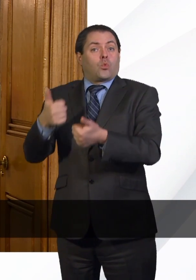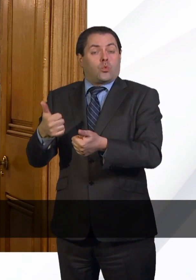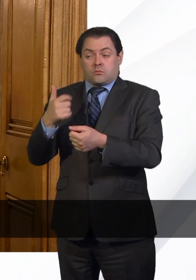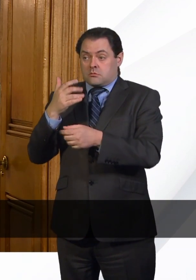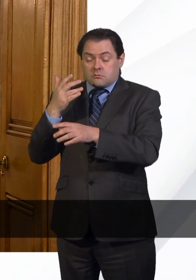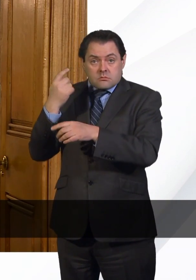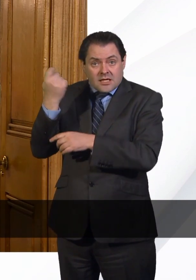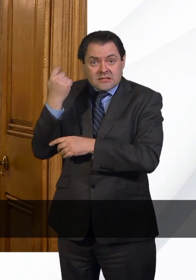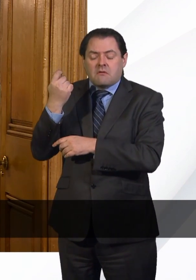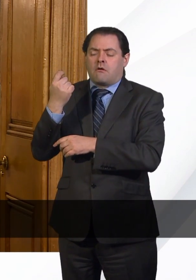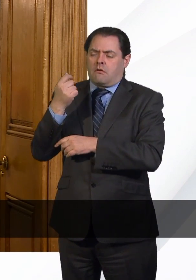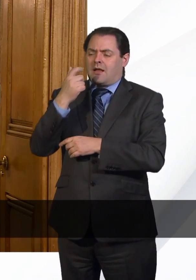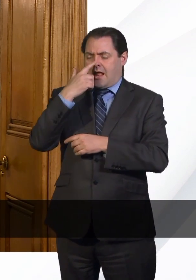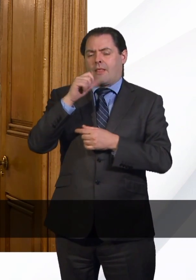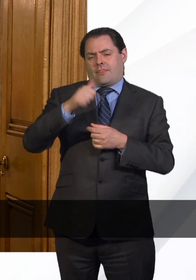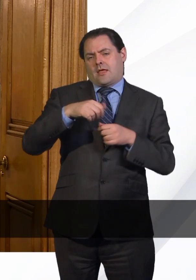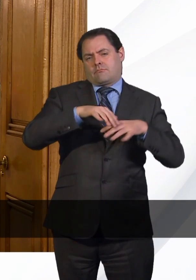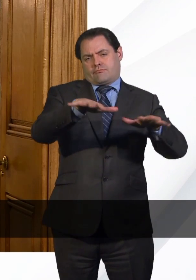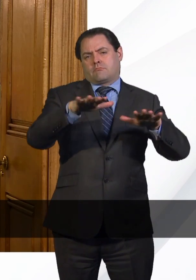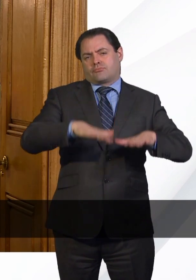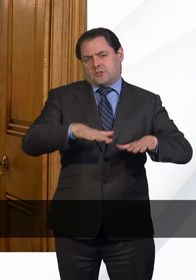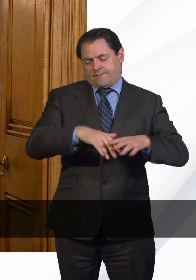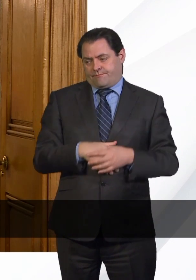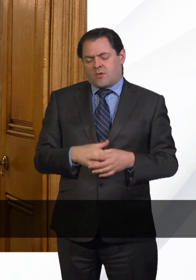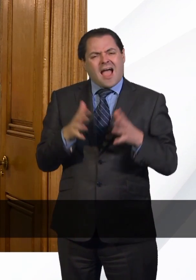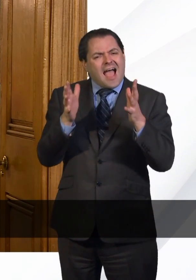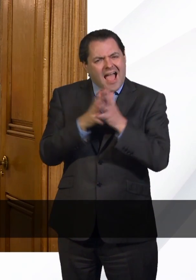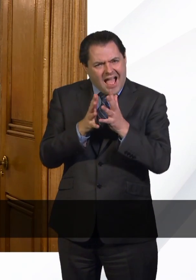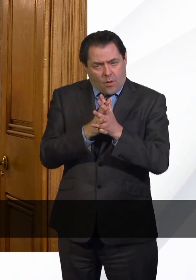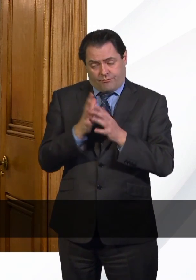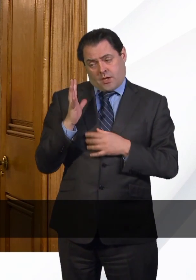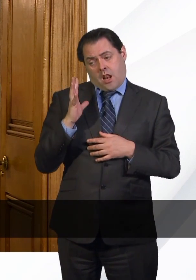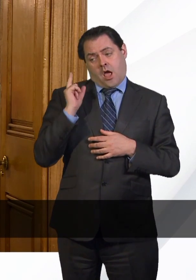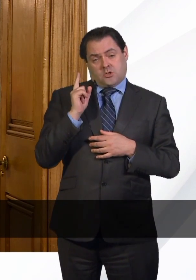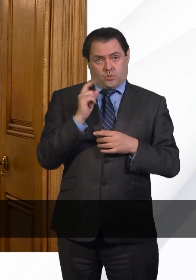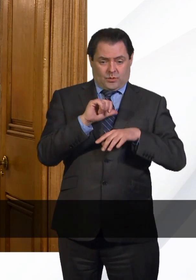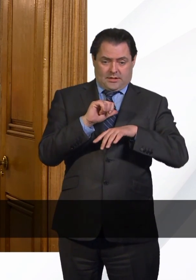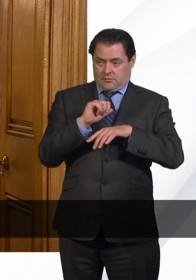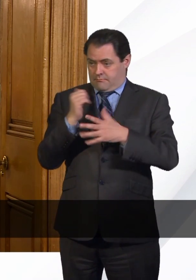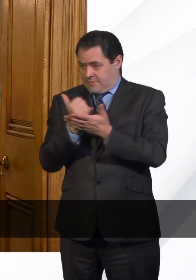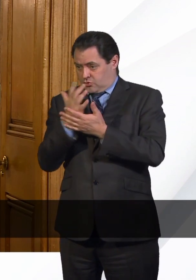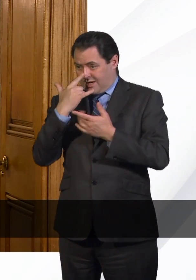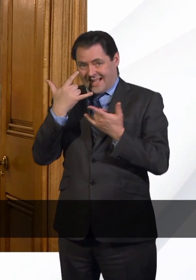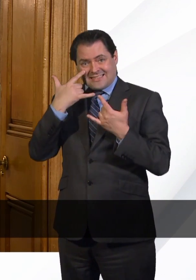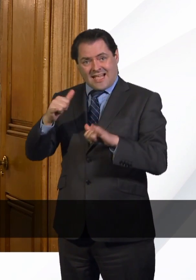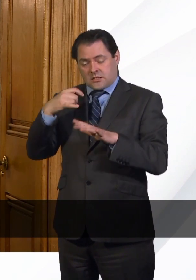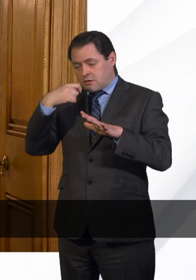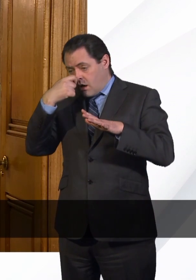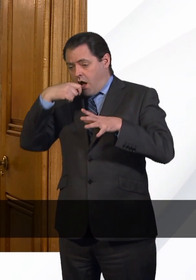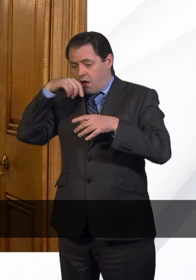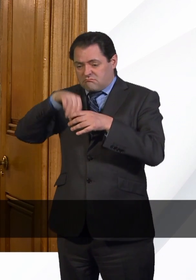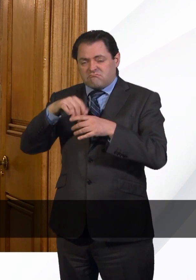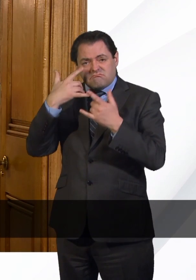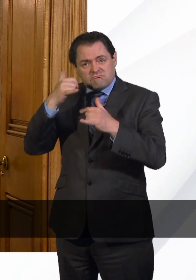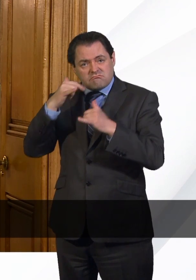country. So here's how it'll work. Last week we put in place the testing capability on the island. From tonight, the contact